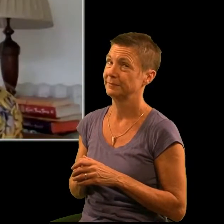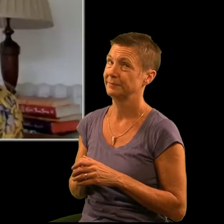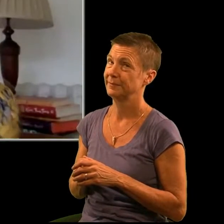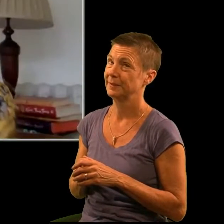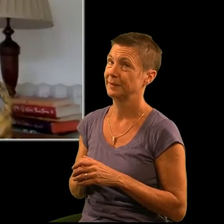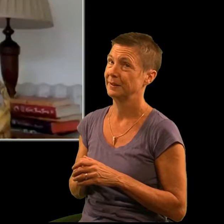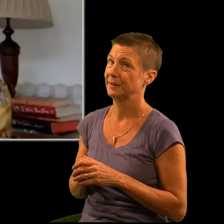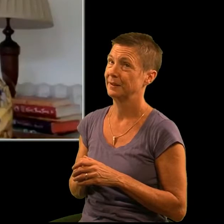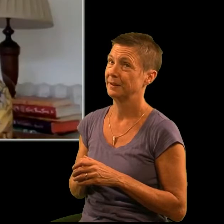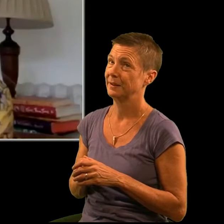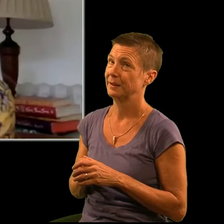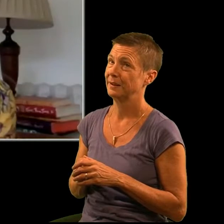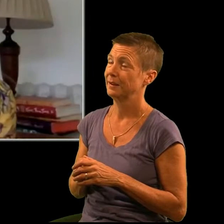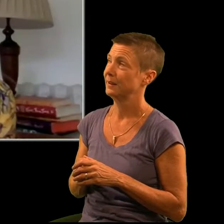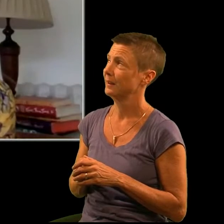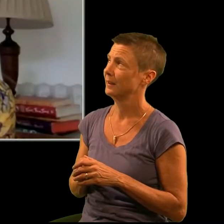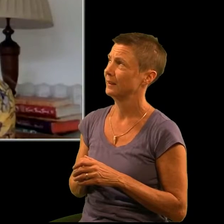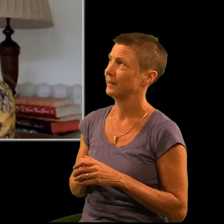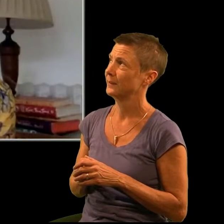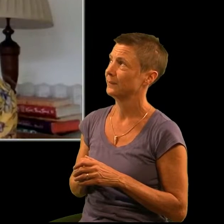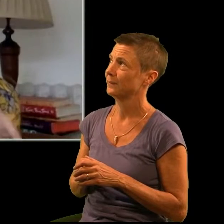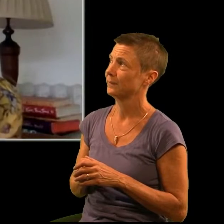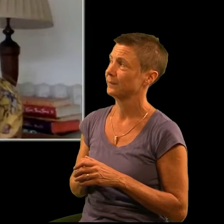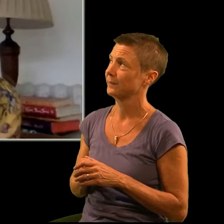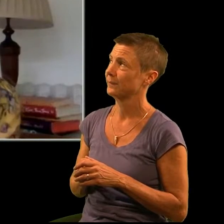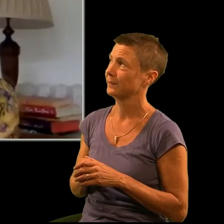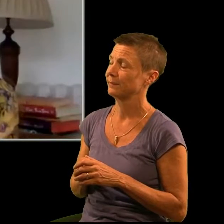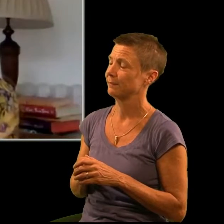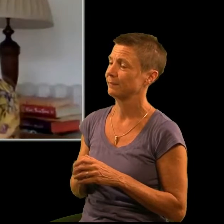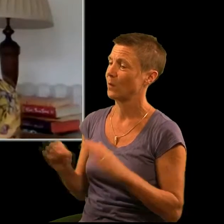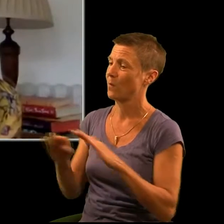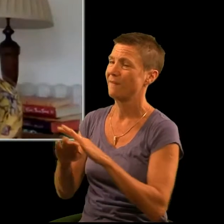apologize, Andrew. But